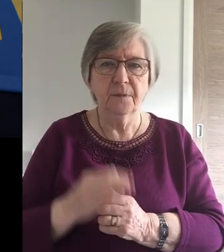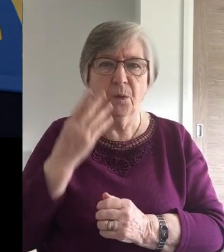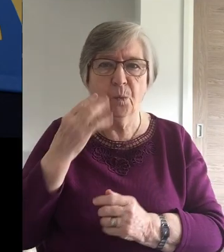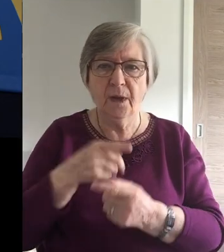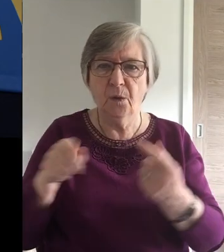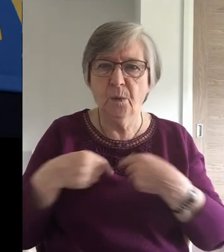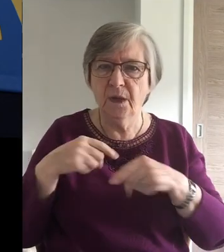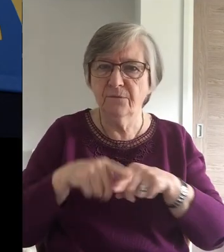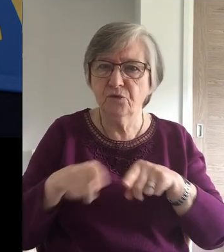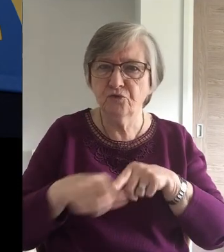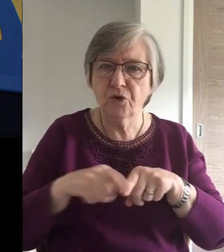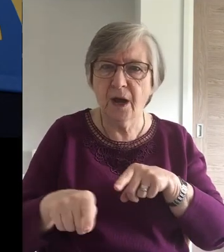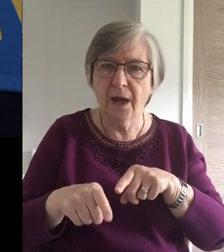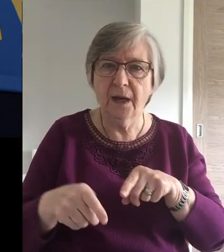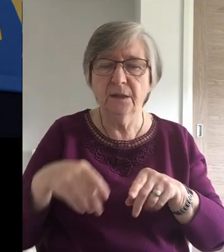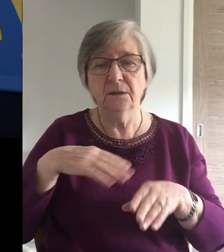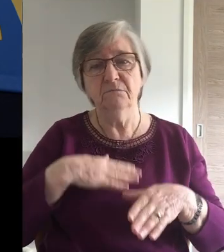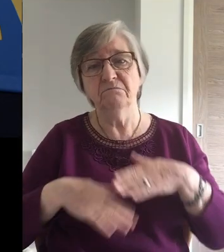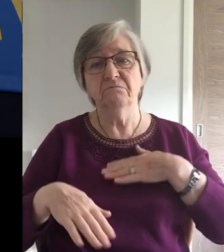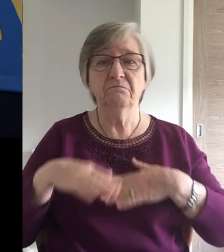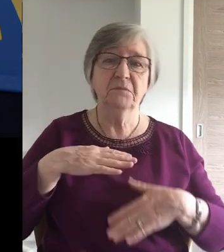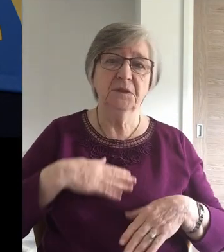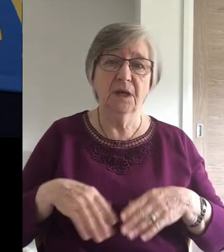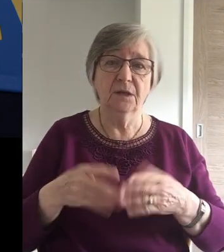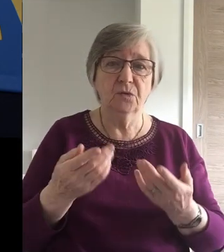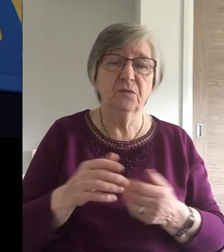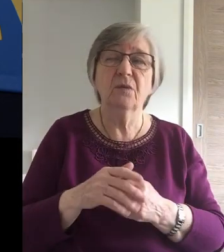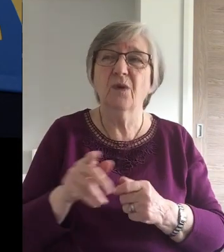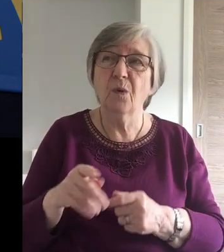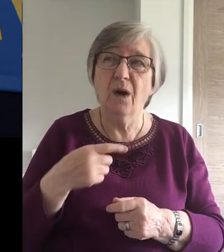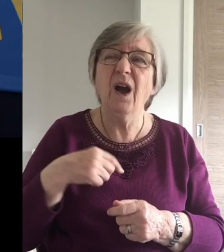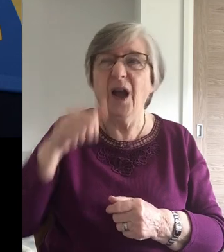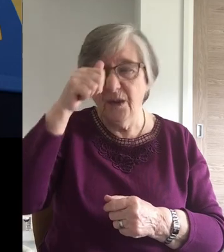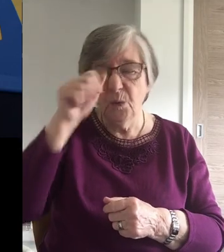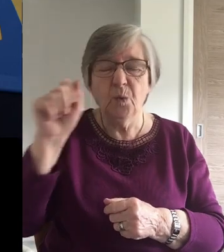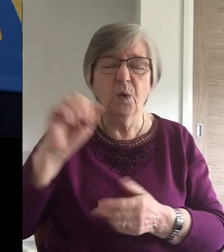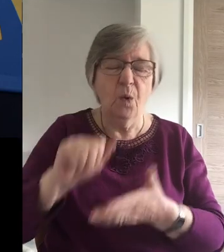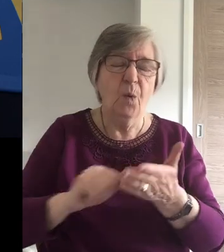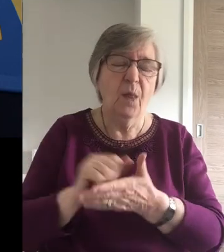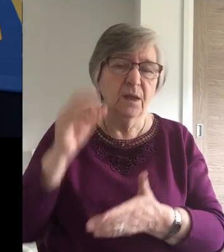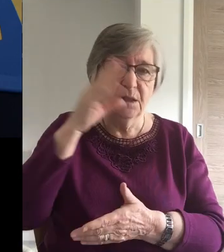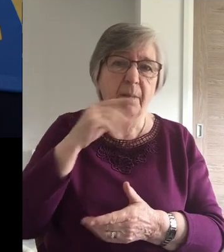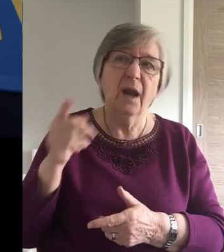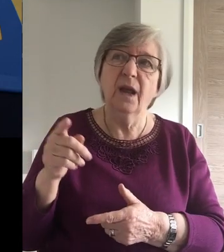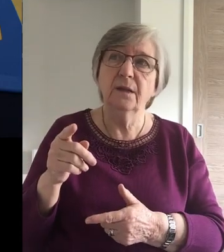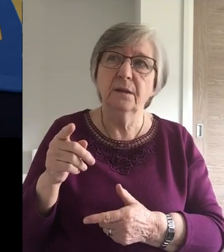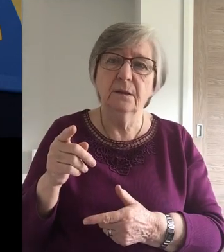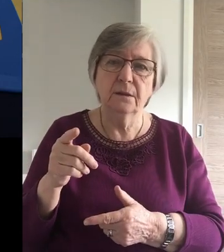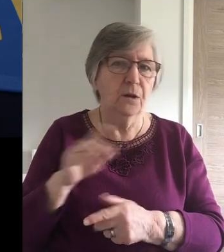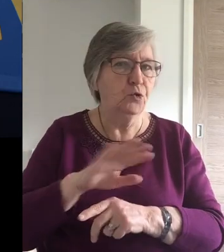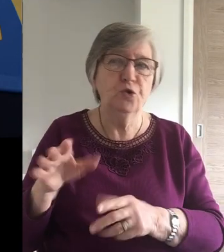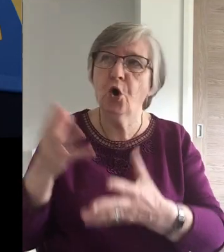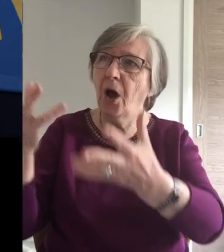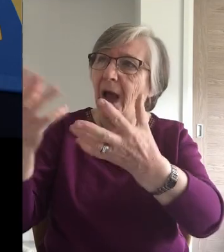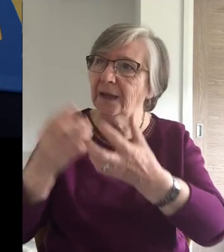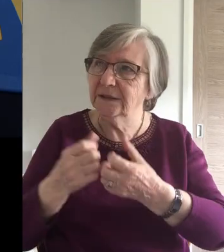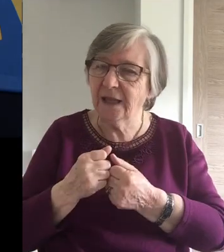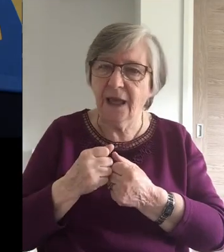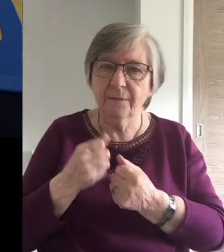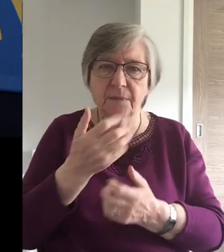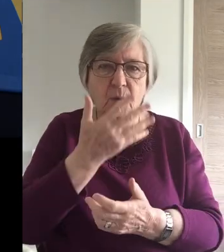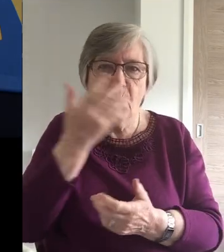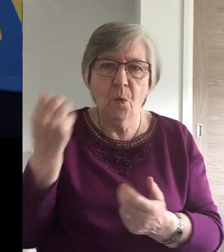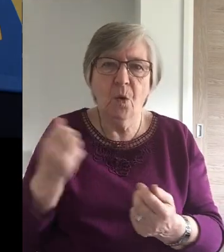For when we have tried to settle for just a formal nod in your general direction rather than be embraced in